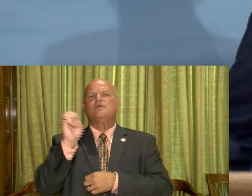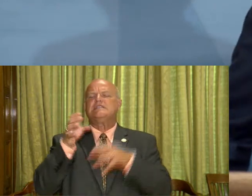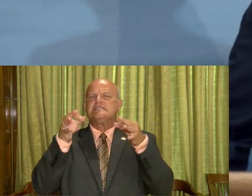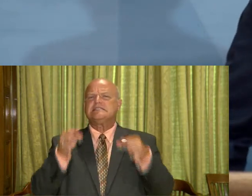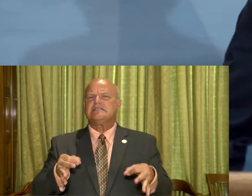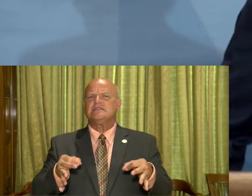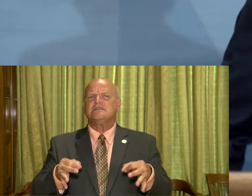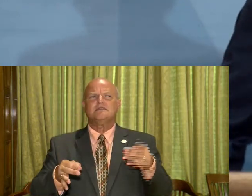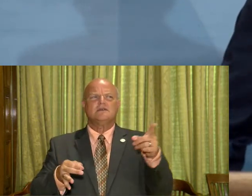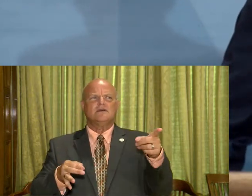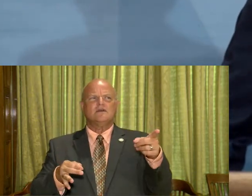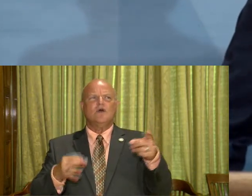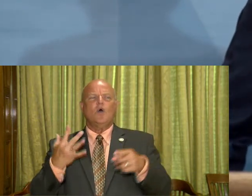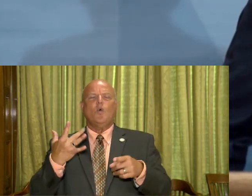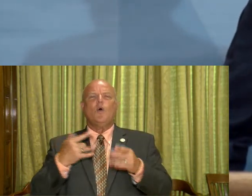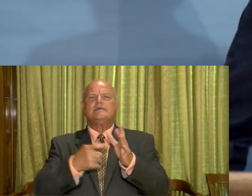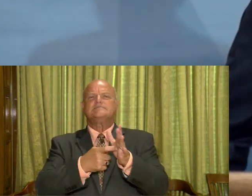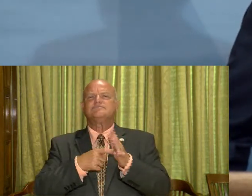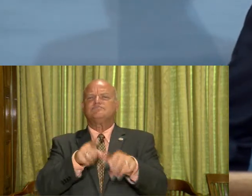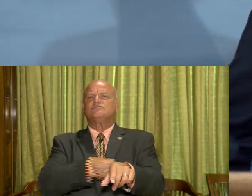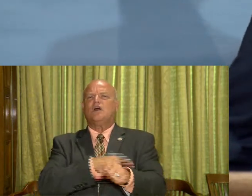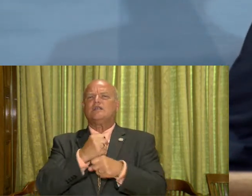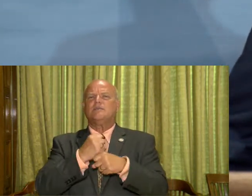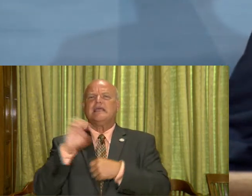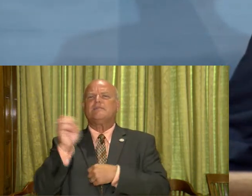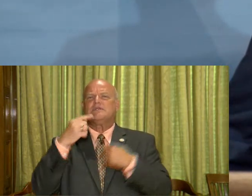I'm sorry, I can't hear you.